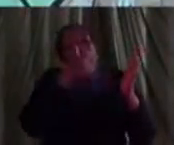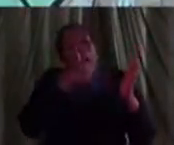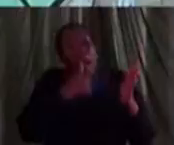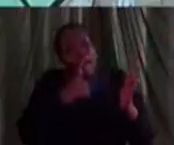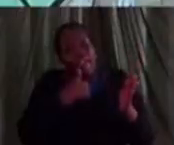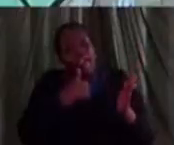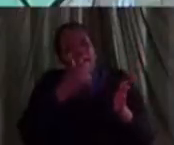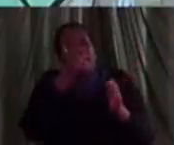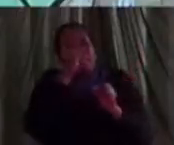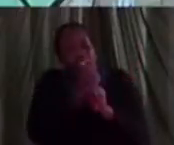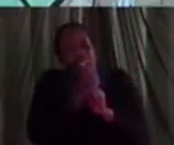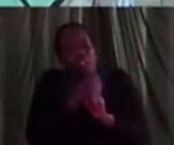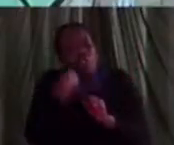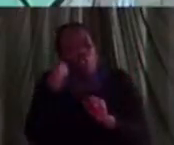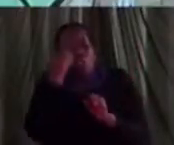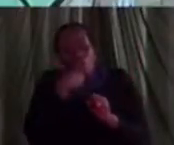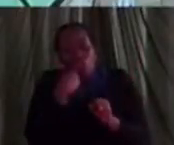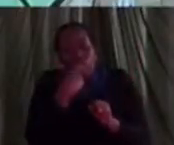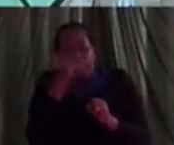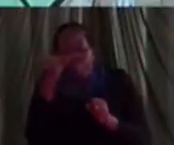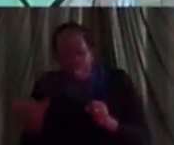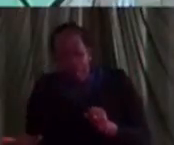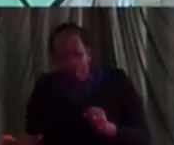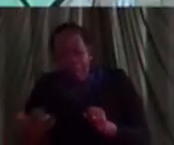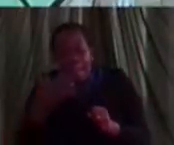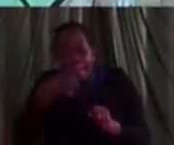employee, I'm a chief magistrate,